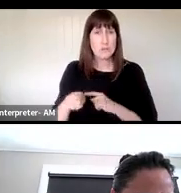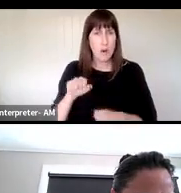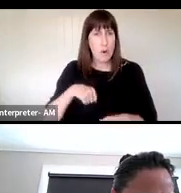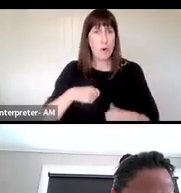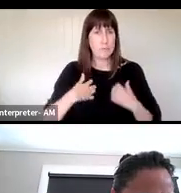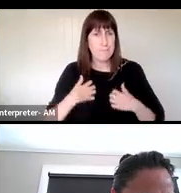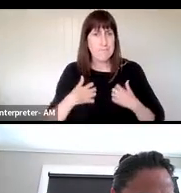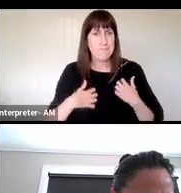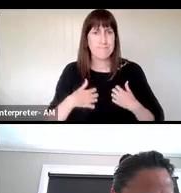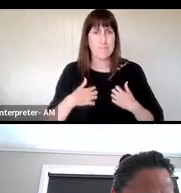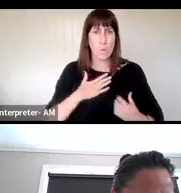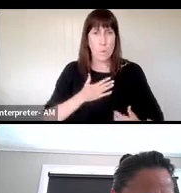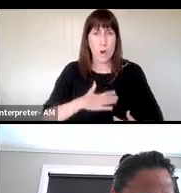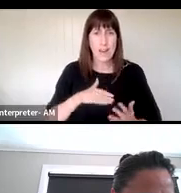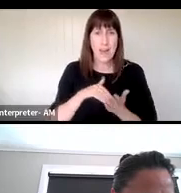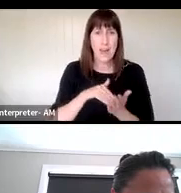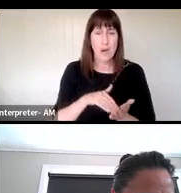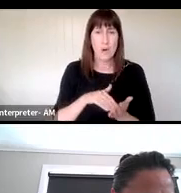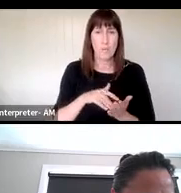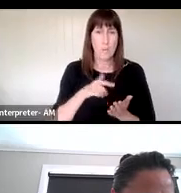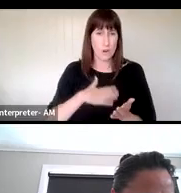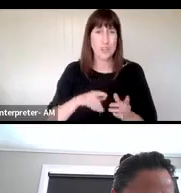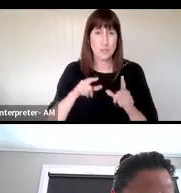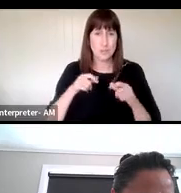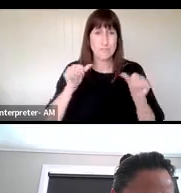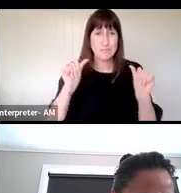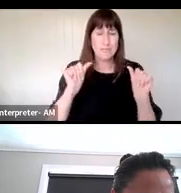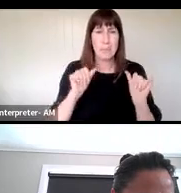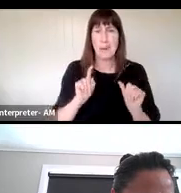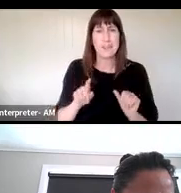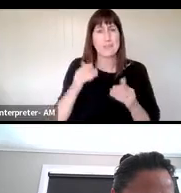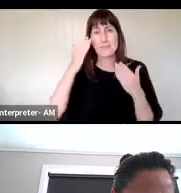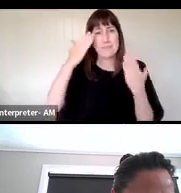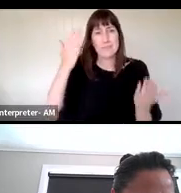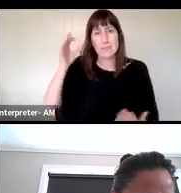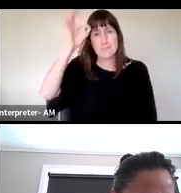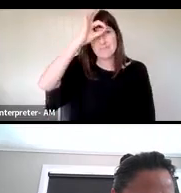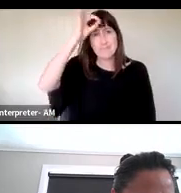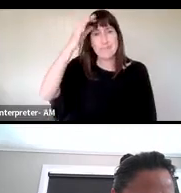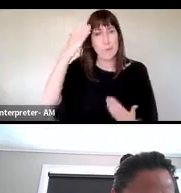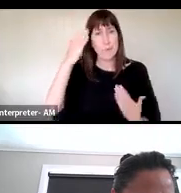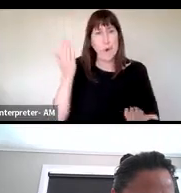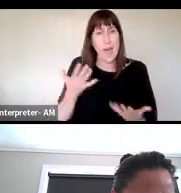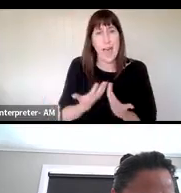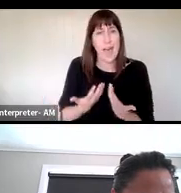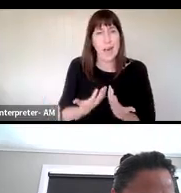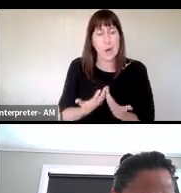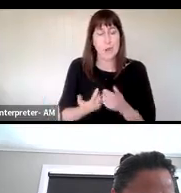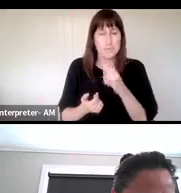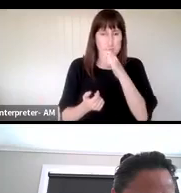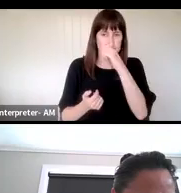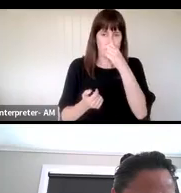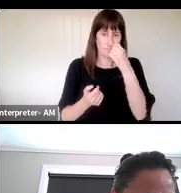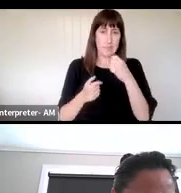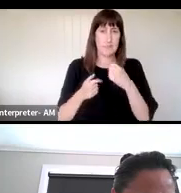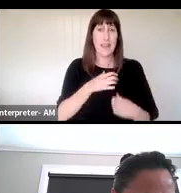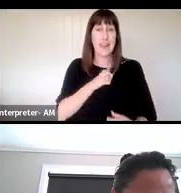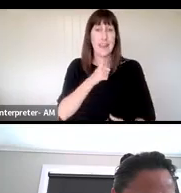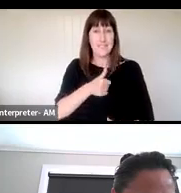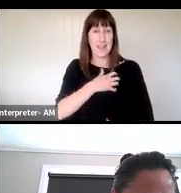they need guidance. And I think that having a legislation from government is the guidance we